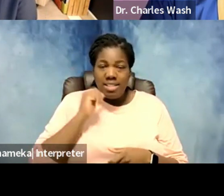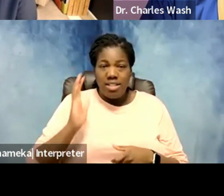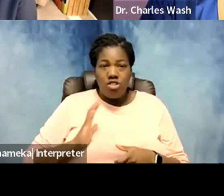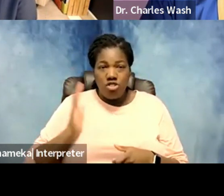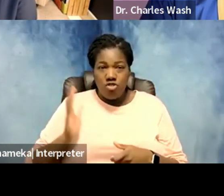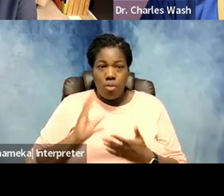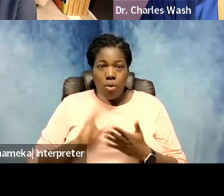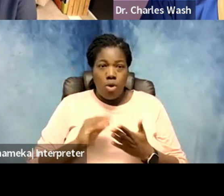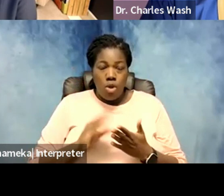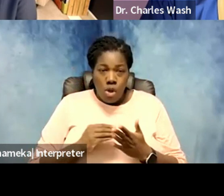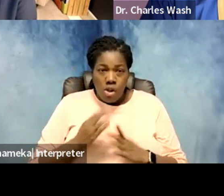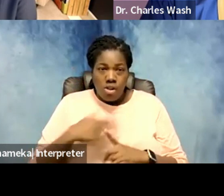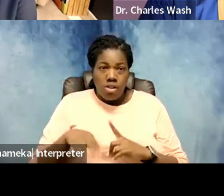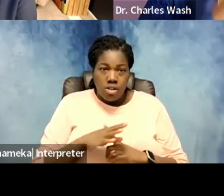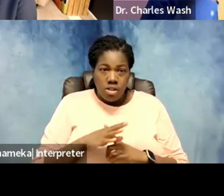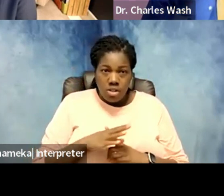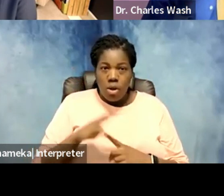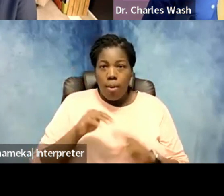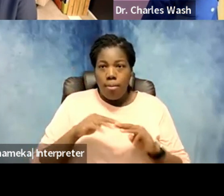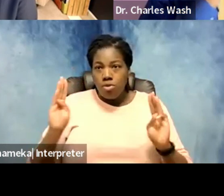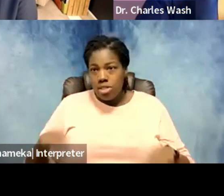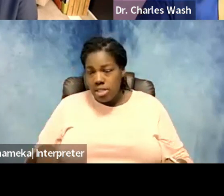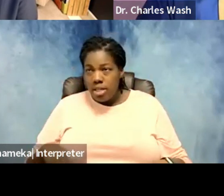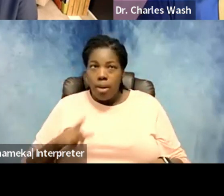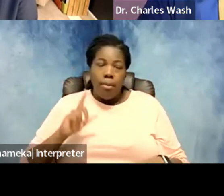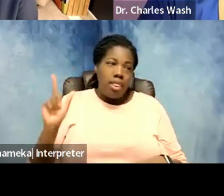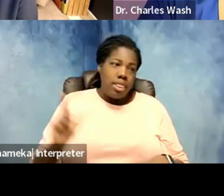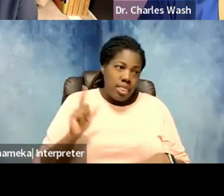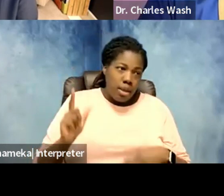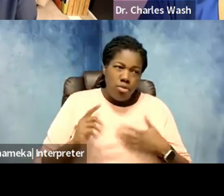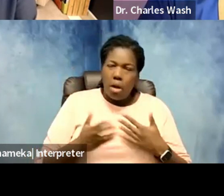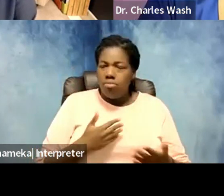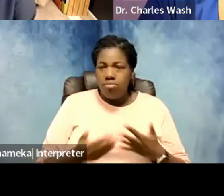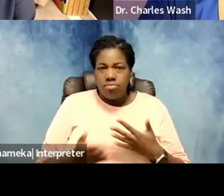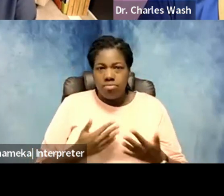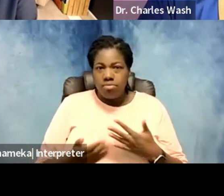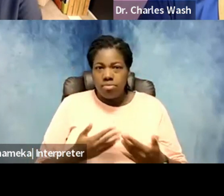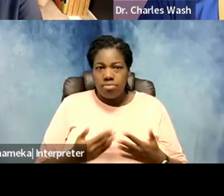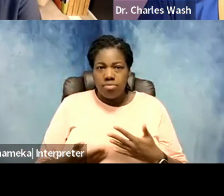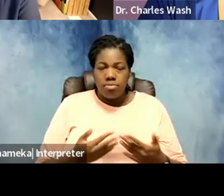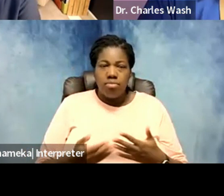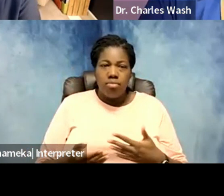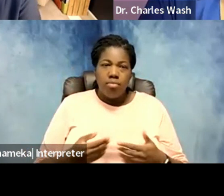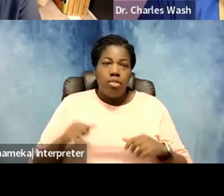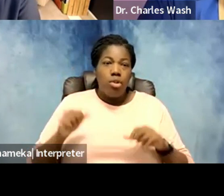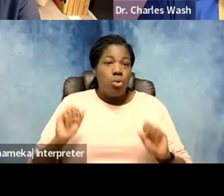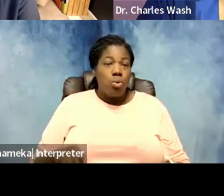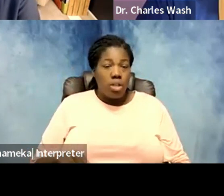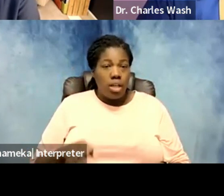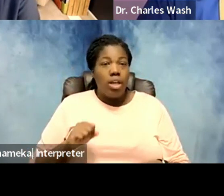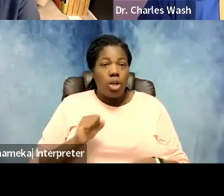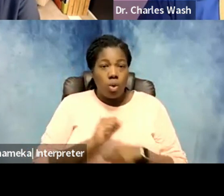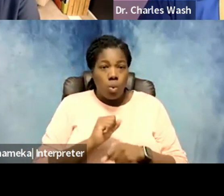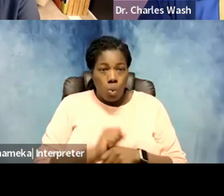institution, a la museum, a la library, whatever it might be, there are ways that you can work directly with